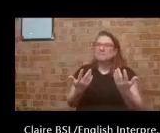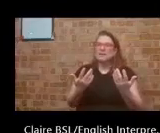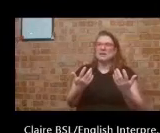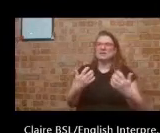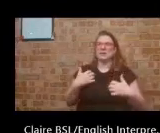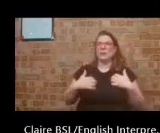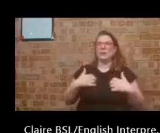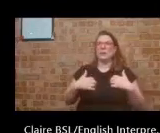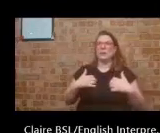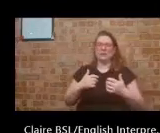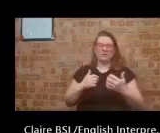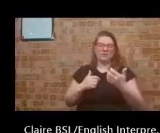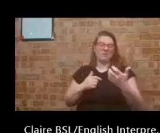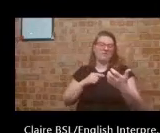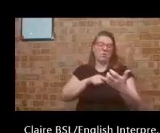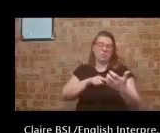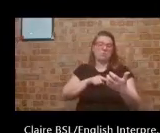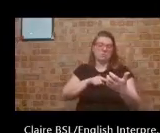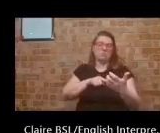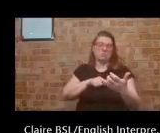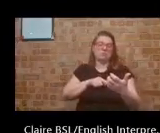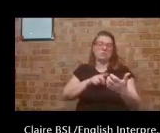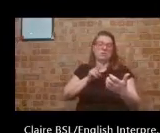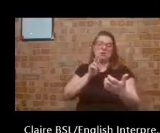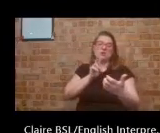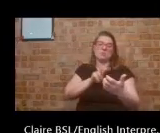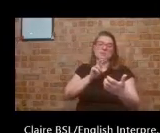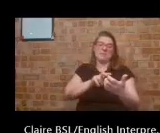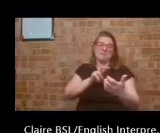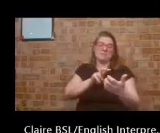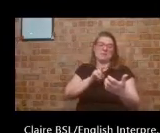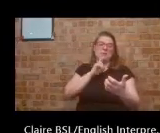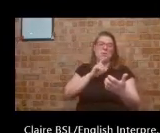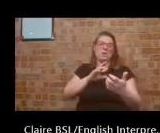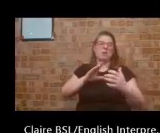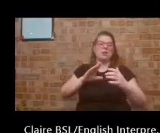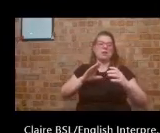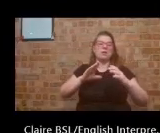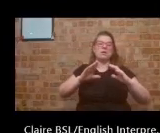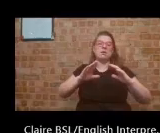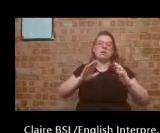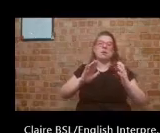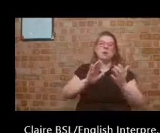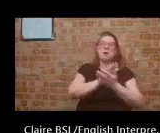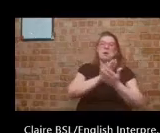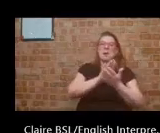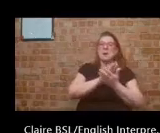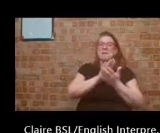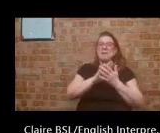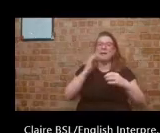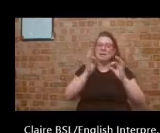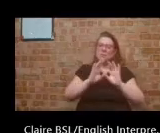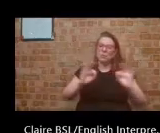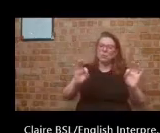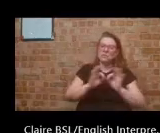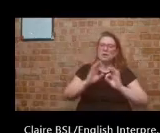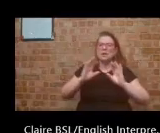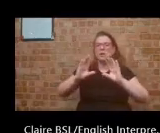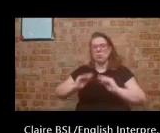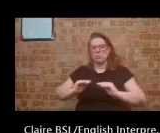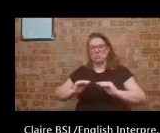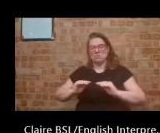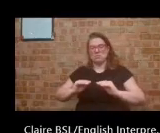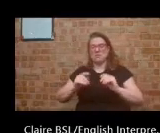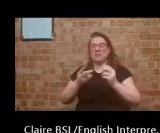exciting going on the phone, that will be the play pause gesture. So it will play and pause your music. If you're in a text